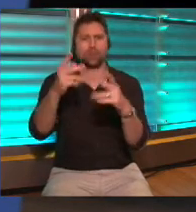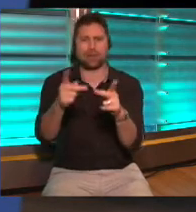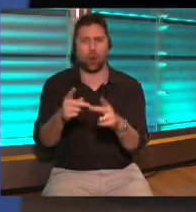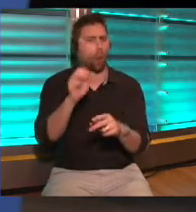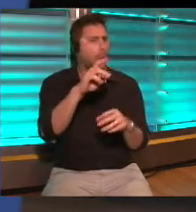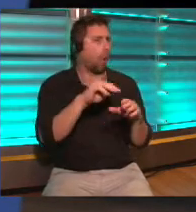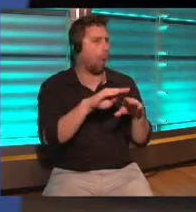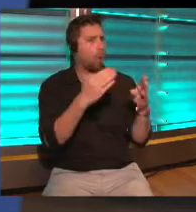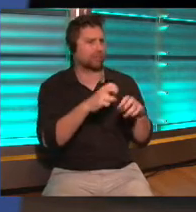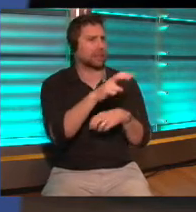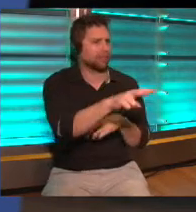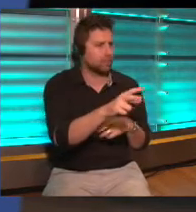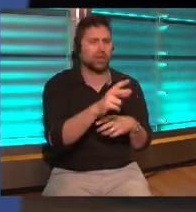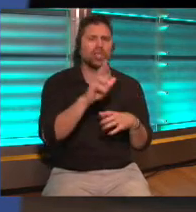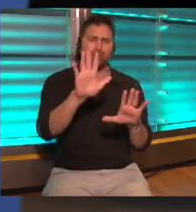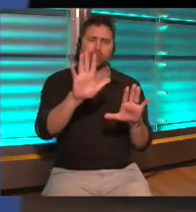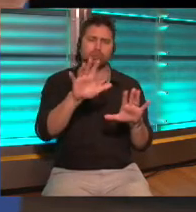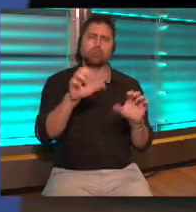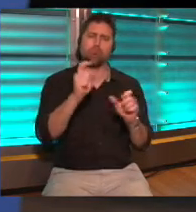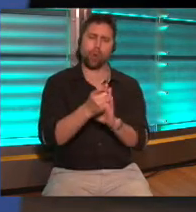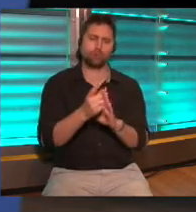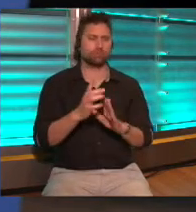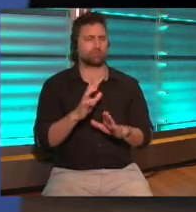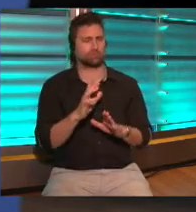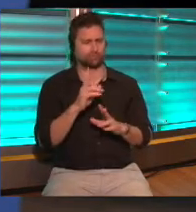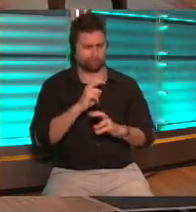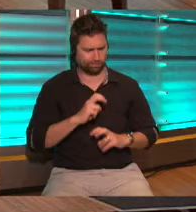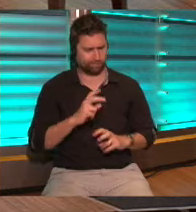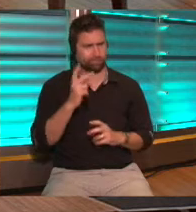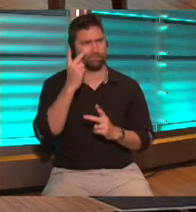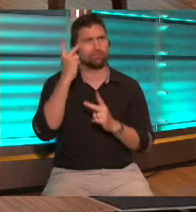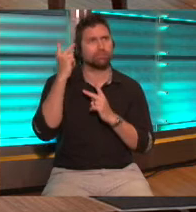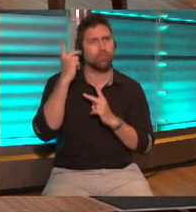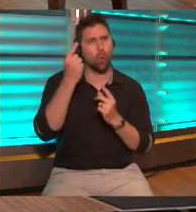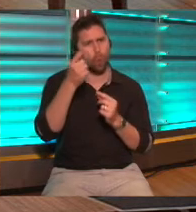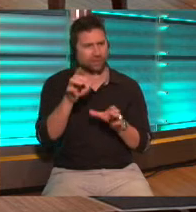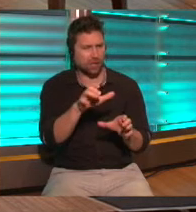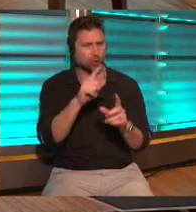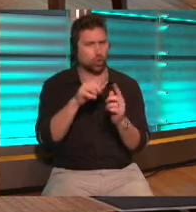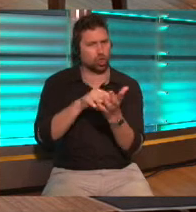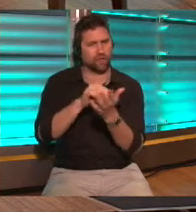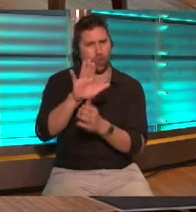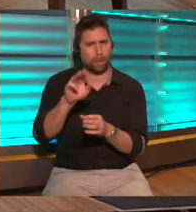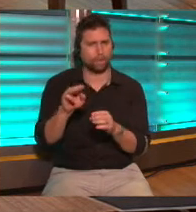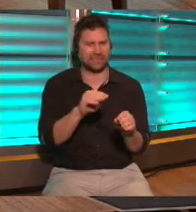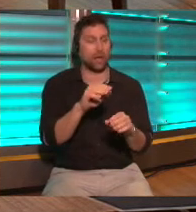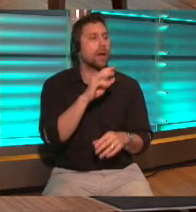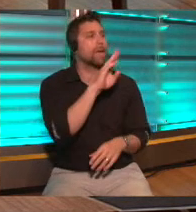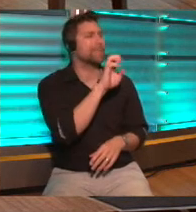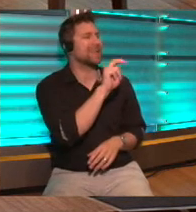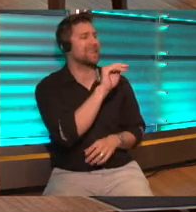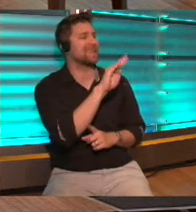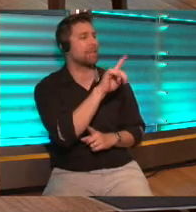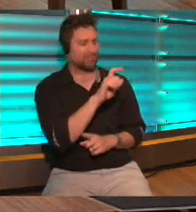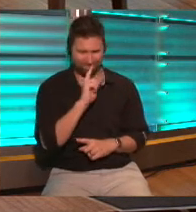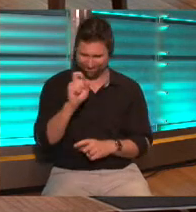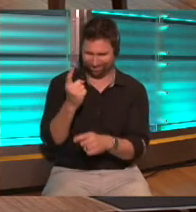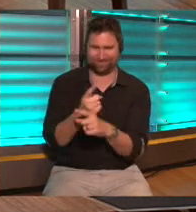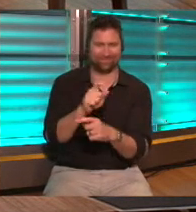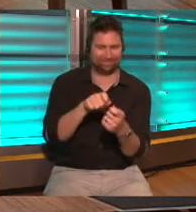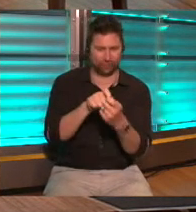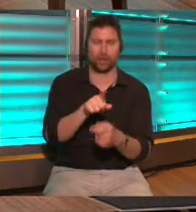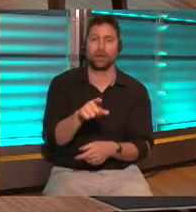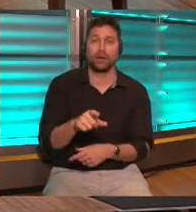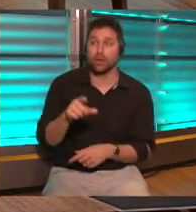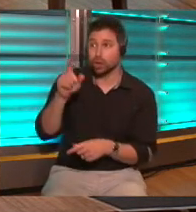changed, and take a beat and reflect upon what you've done to learn from those mistakes. Be nimble. Mm-hmm. Exactly. Should you say yes